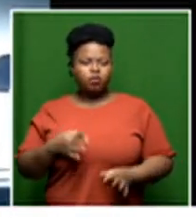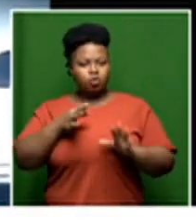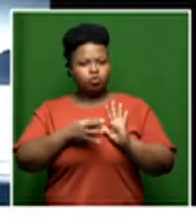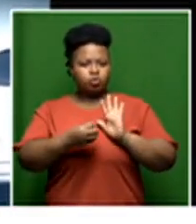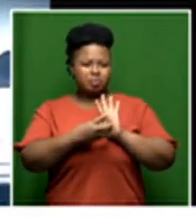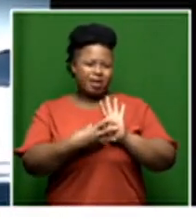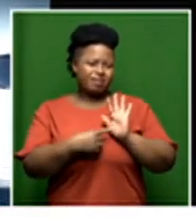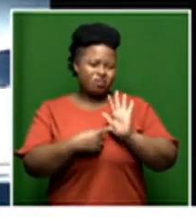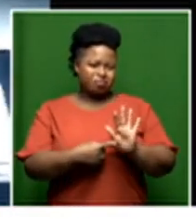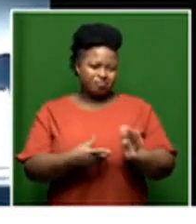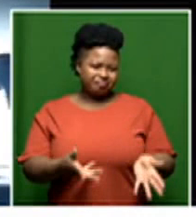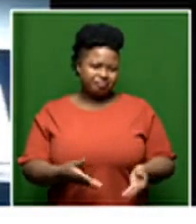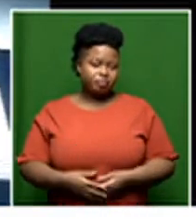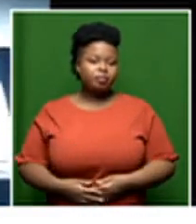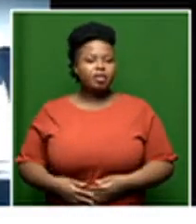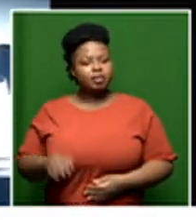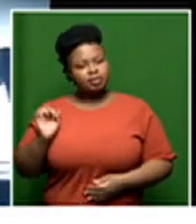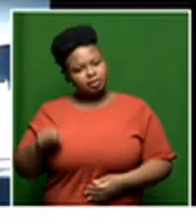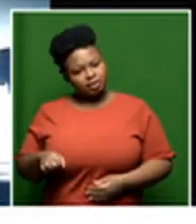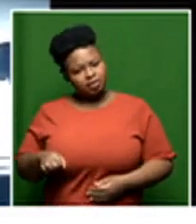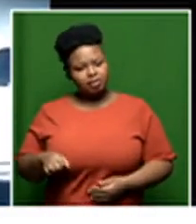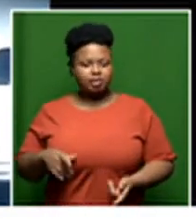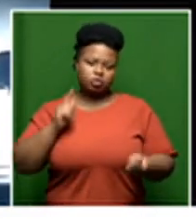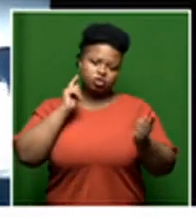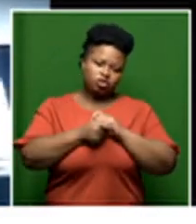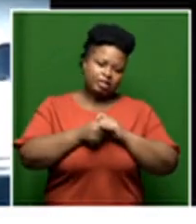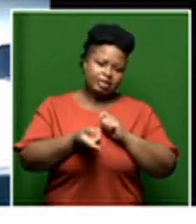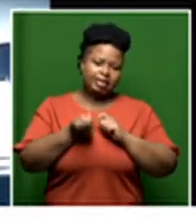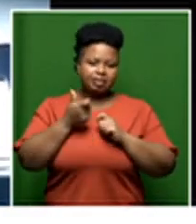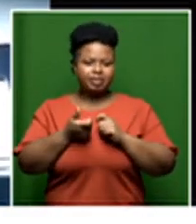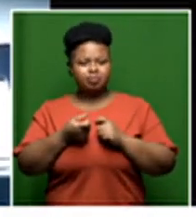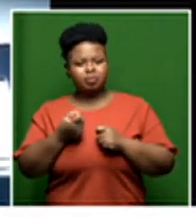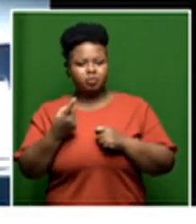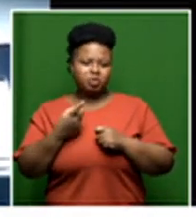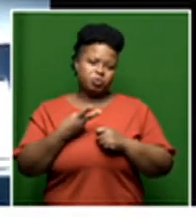brand. Yes, he will make one or two changes himself